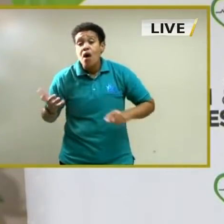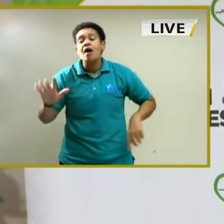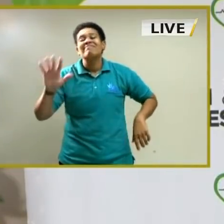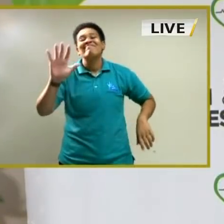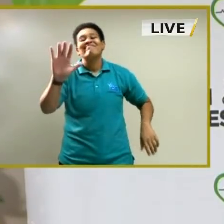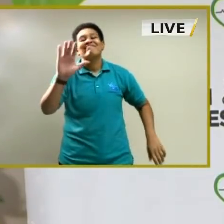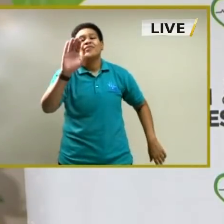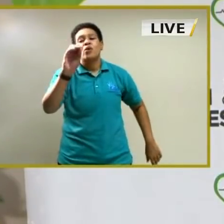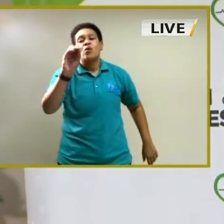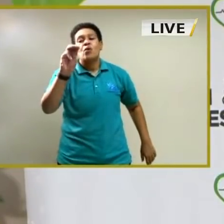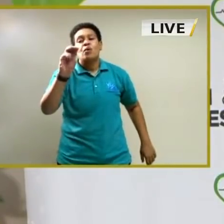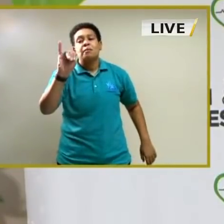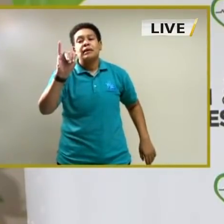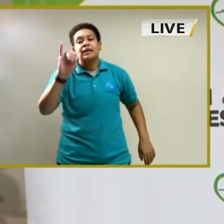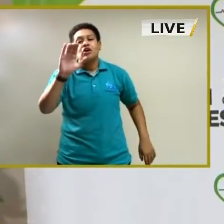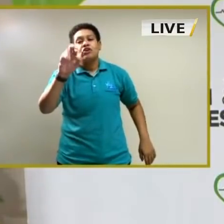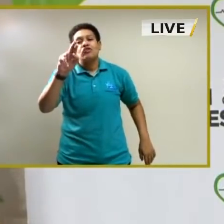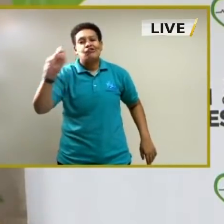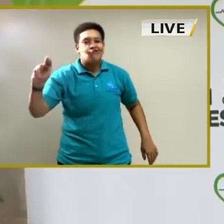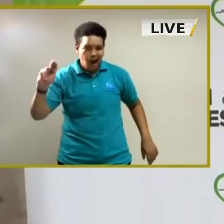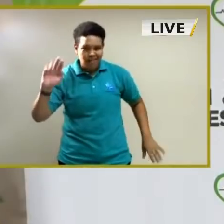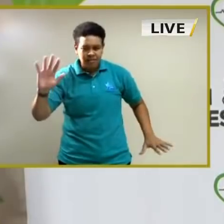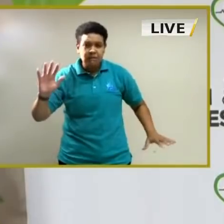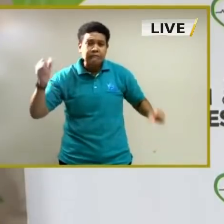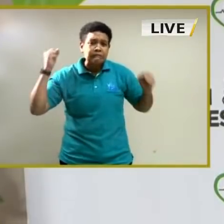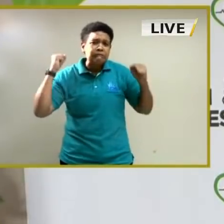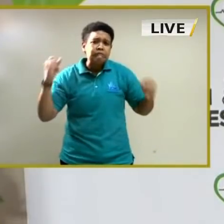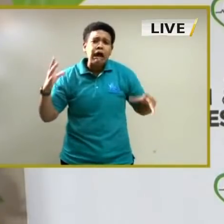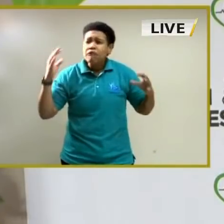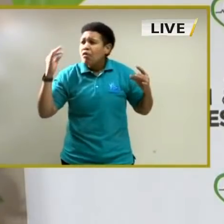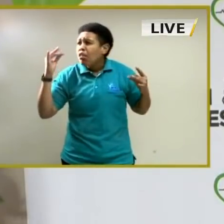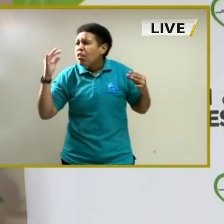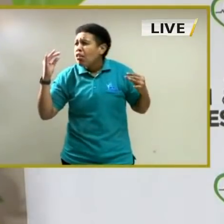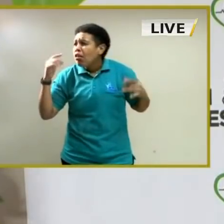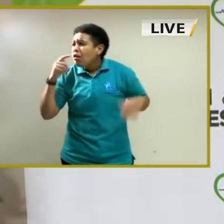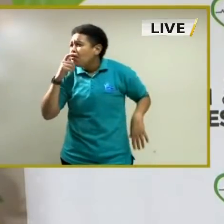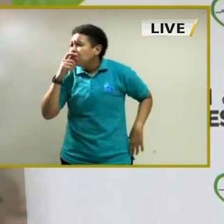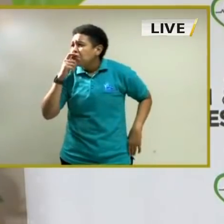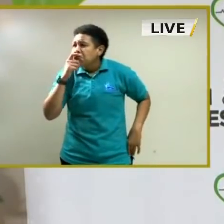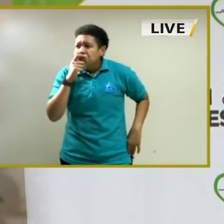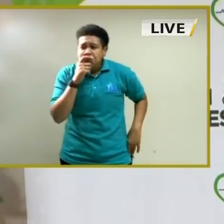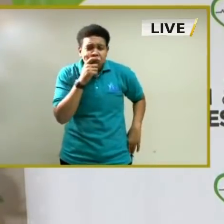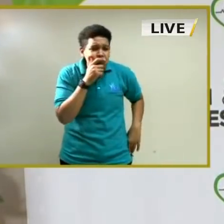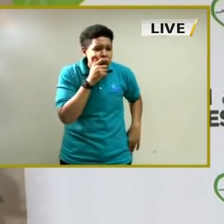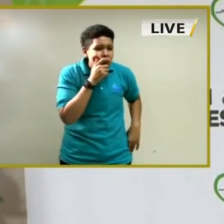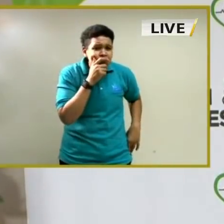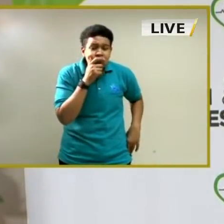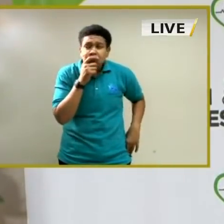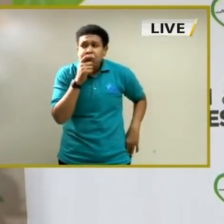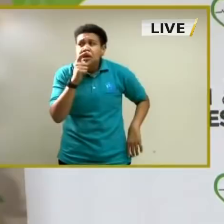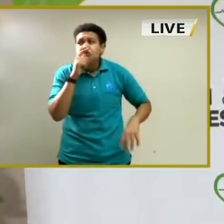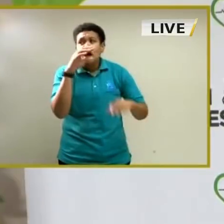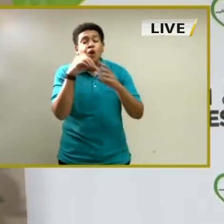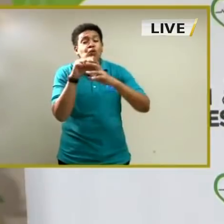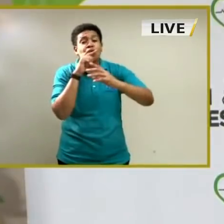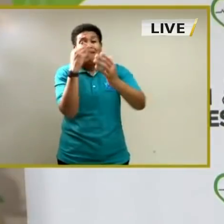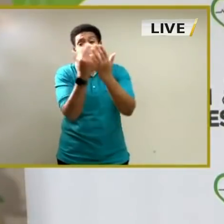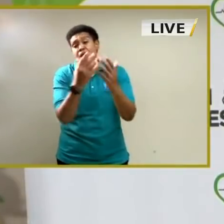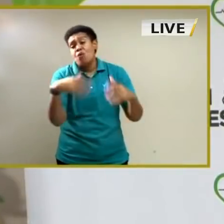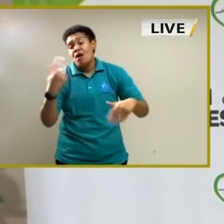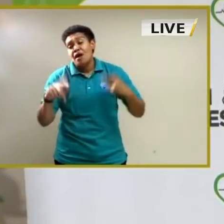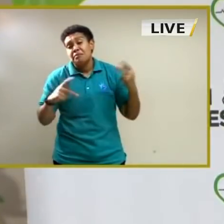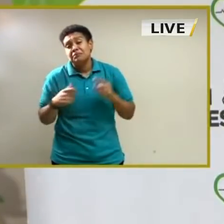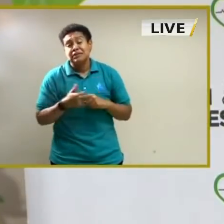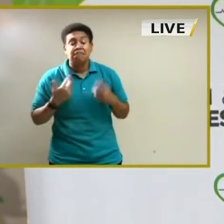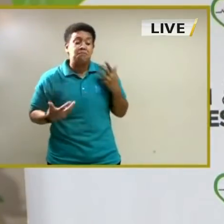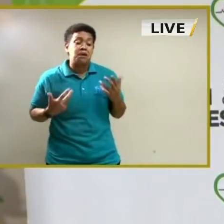variant. There are several conclusions that can be drawn from this, to include the fact that persons